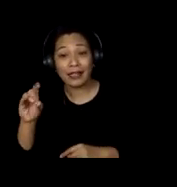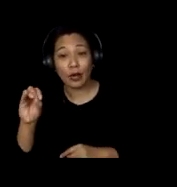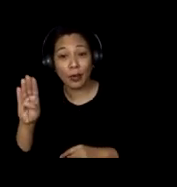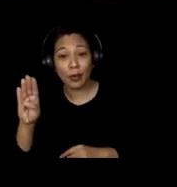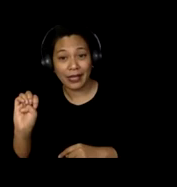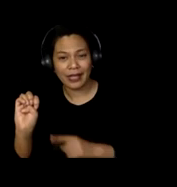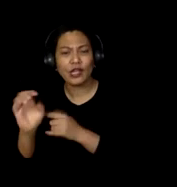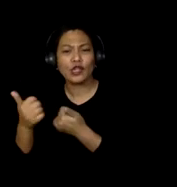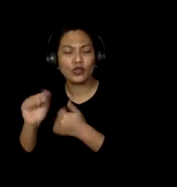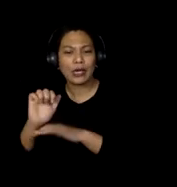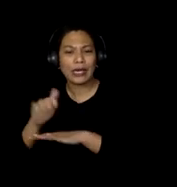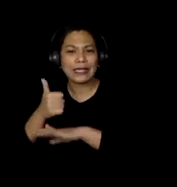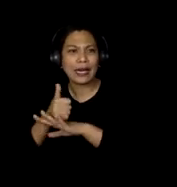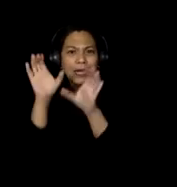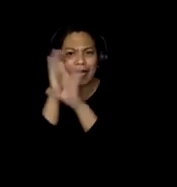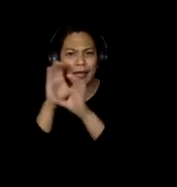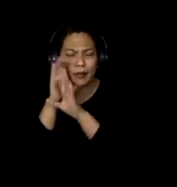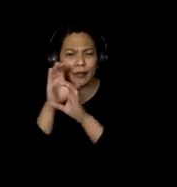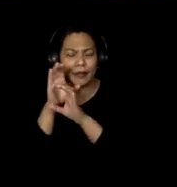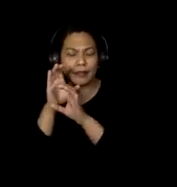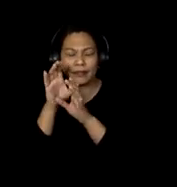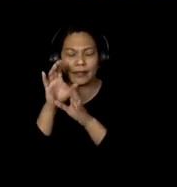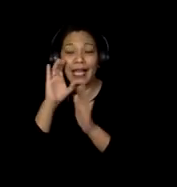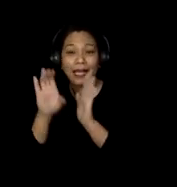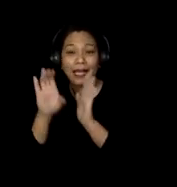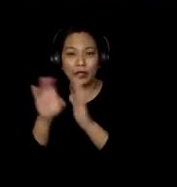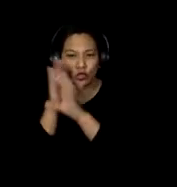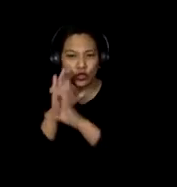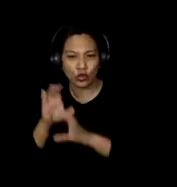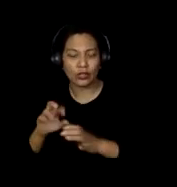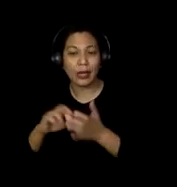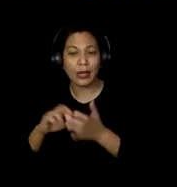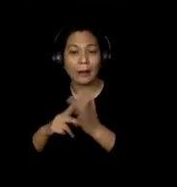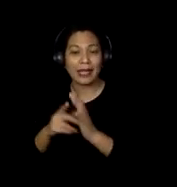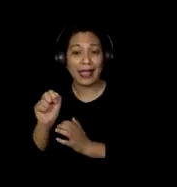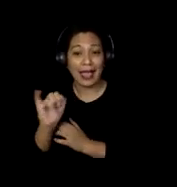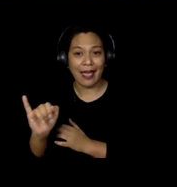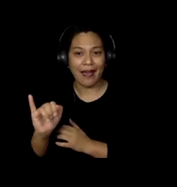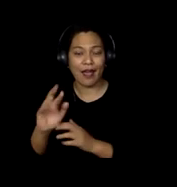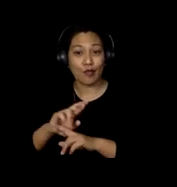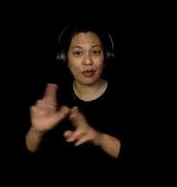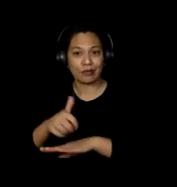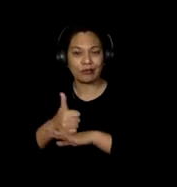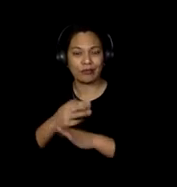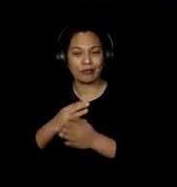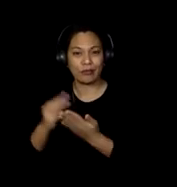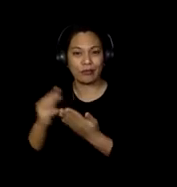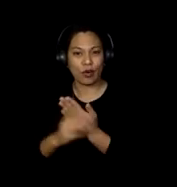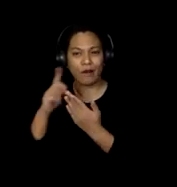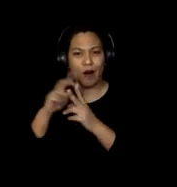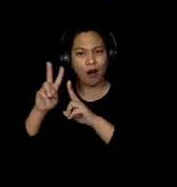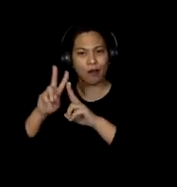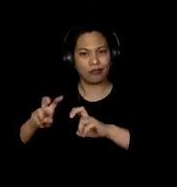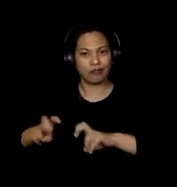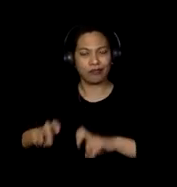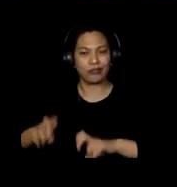up an image search so the AI is actually programmed and used to understand an